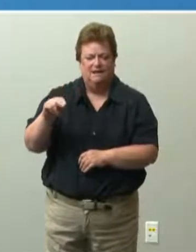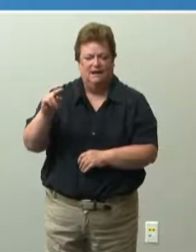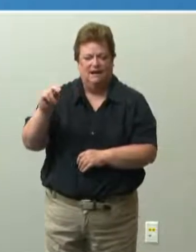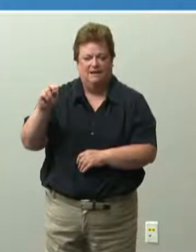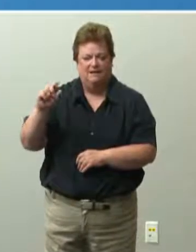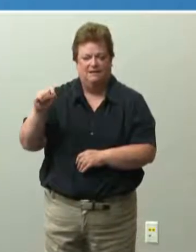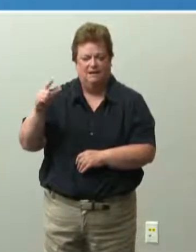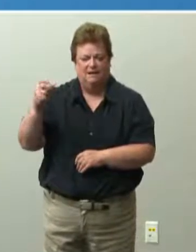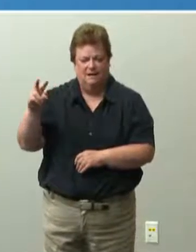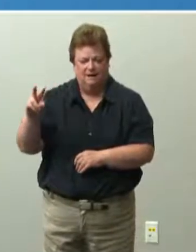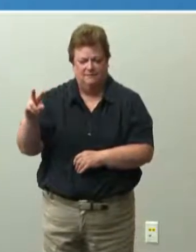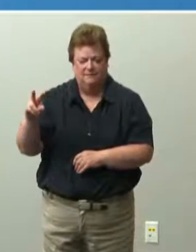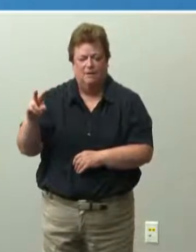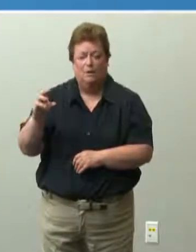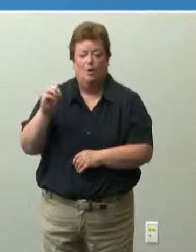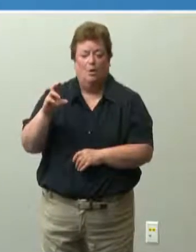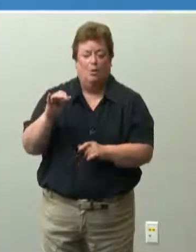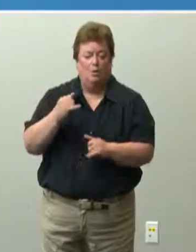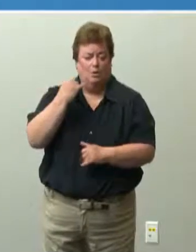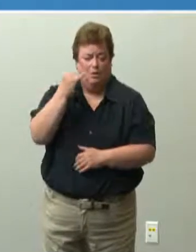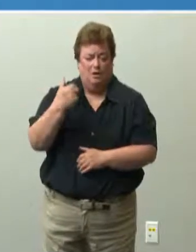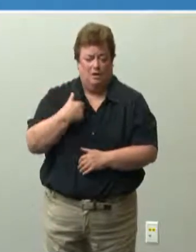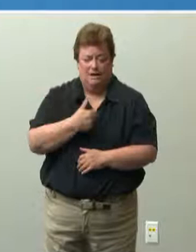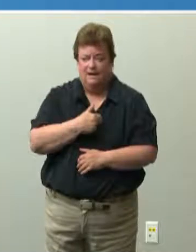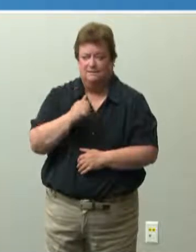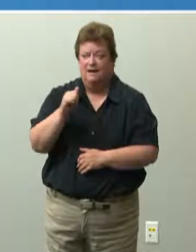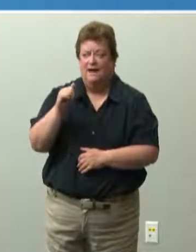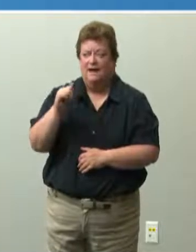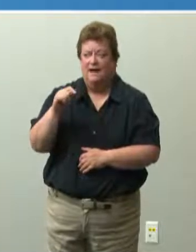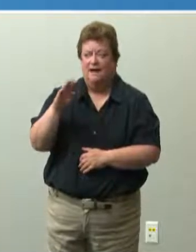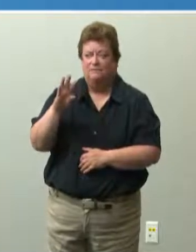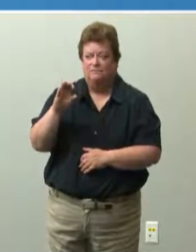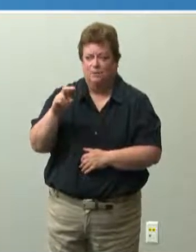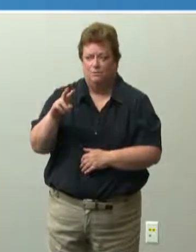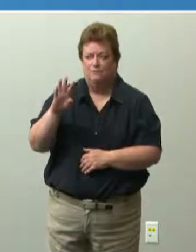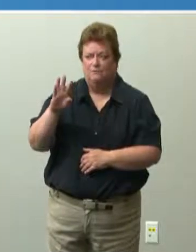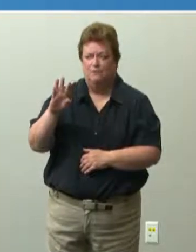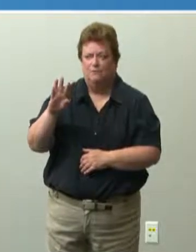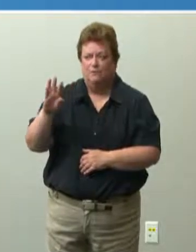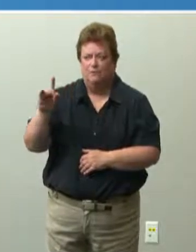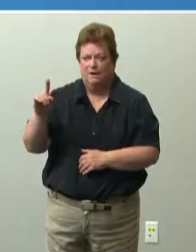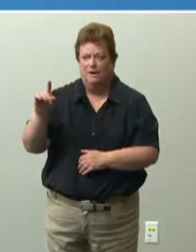covid19.lincoln.ne.gov site or by calling us again at